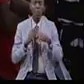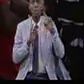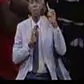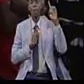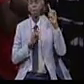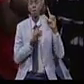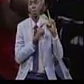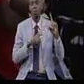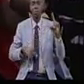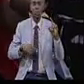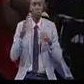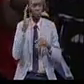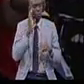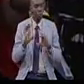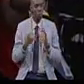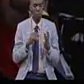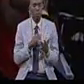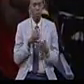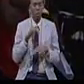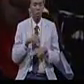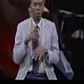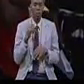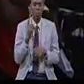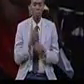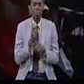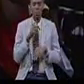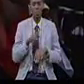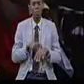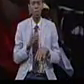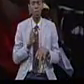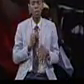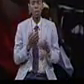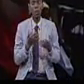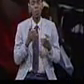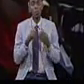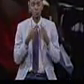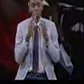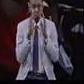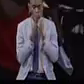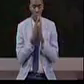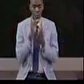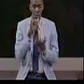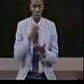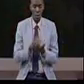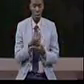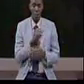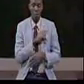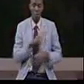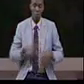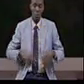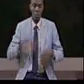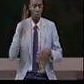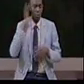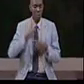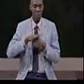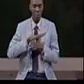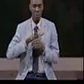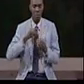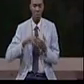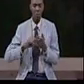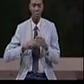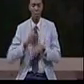it in his time. I want us to pray that the Lord will fill this nation with people